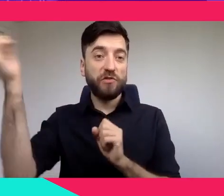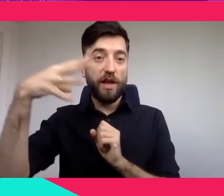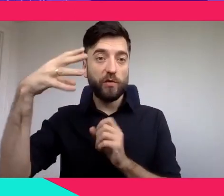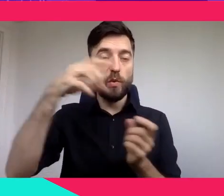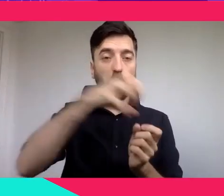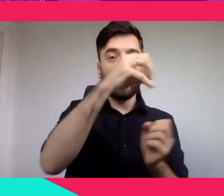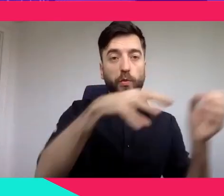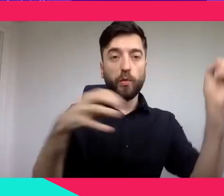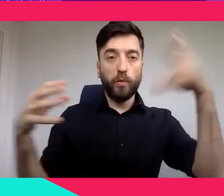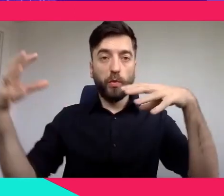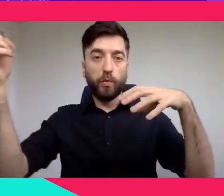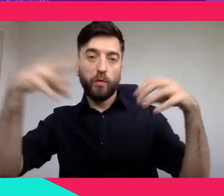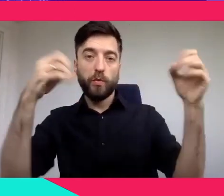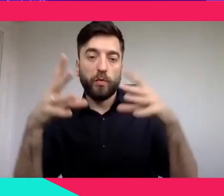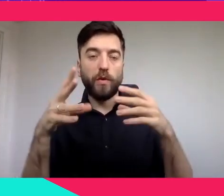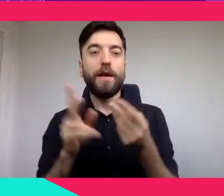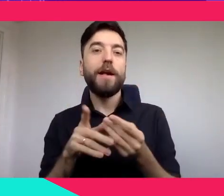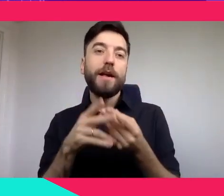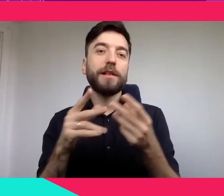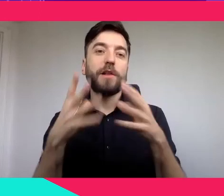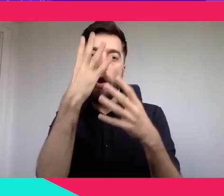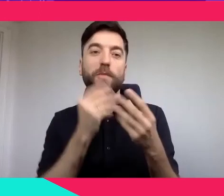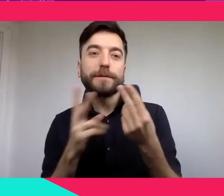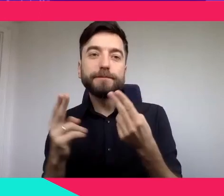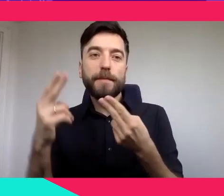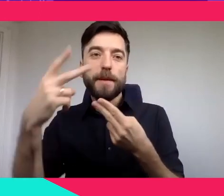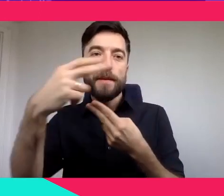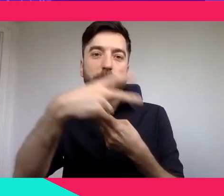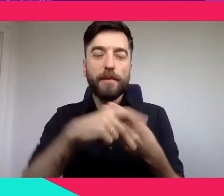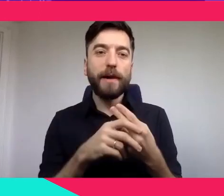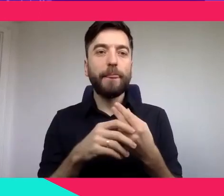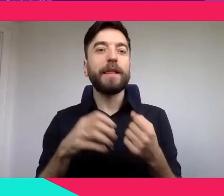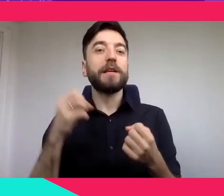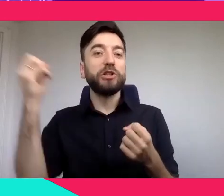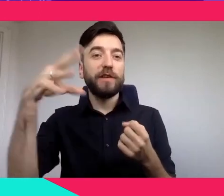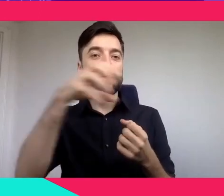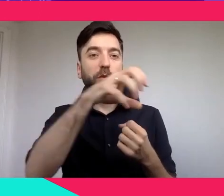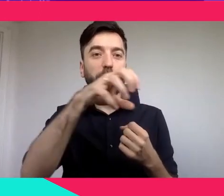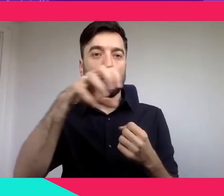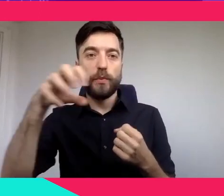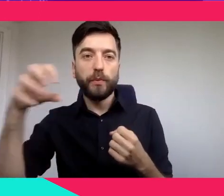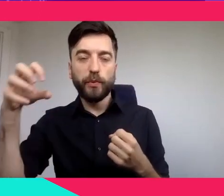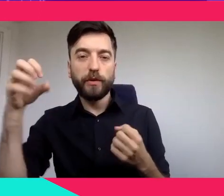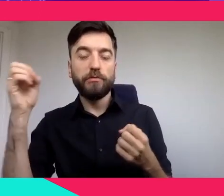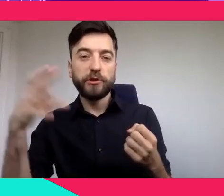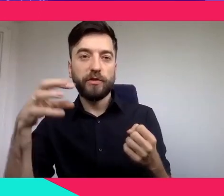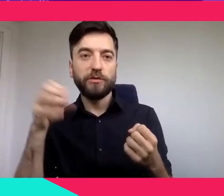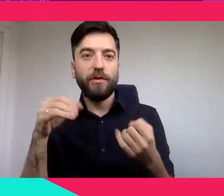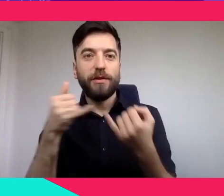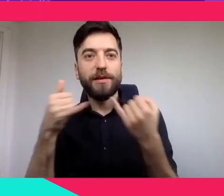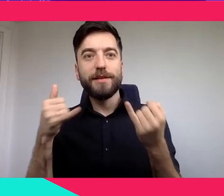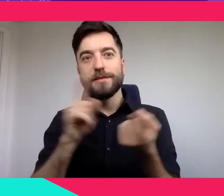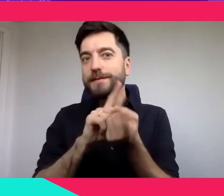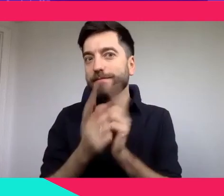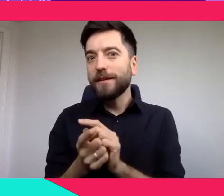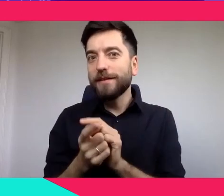so that the light changes as the motor moves the light. And in that way, the sunlight on